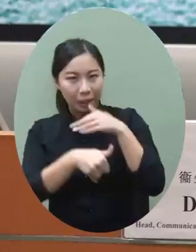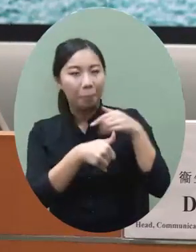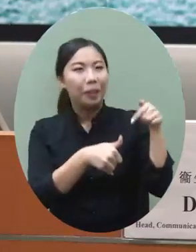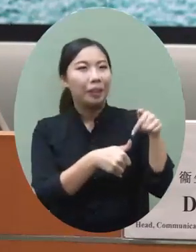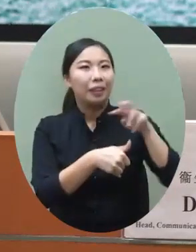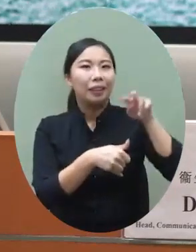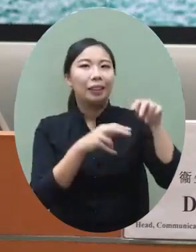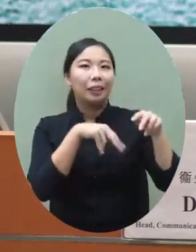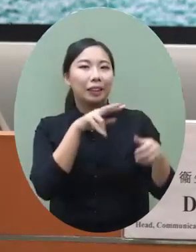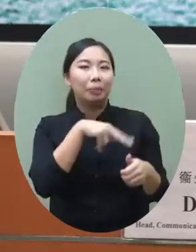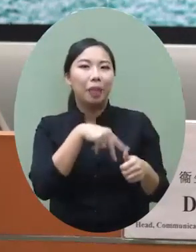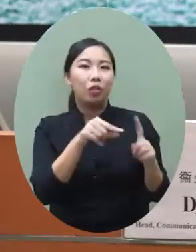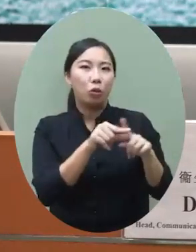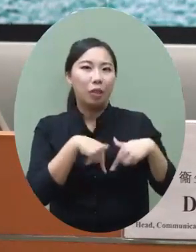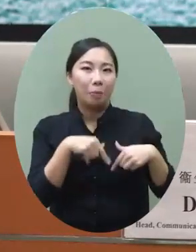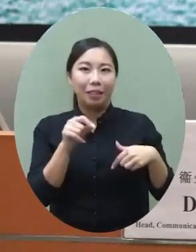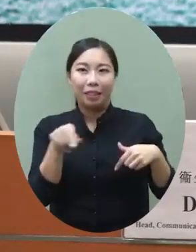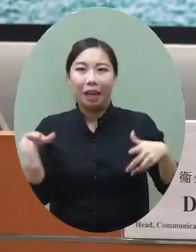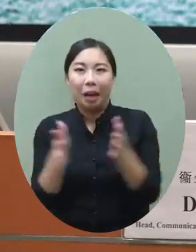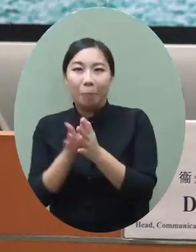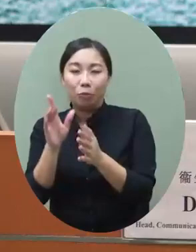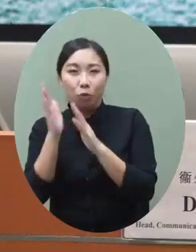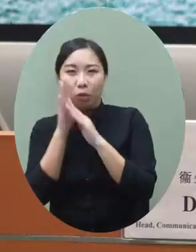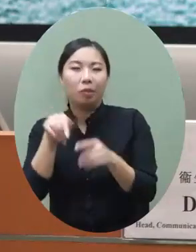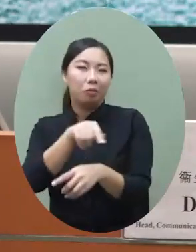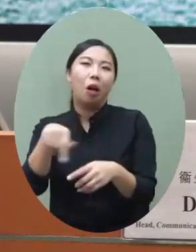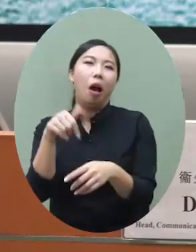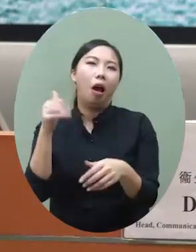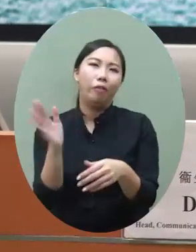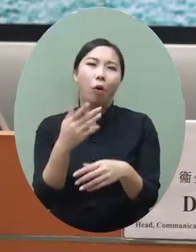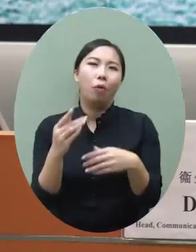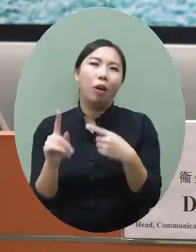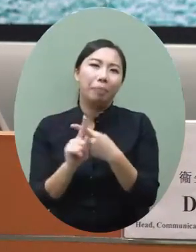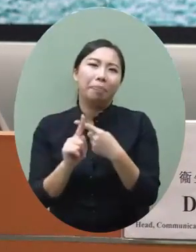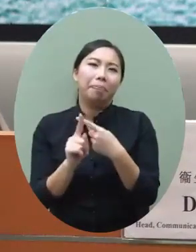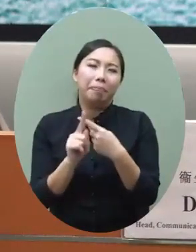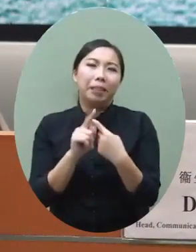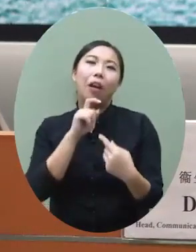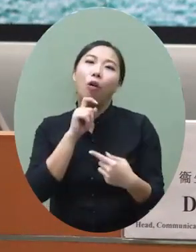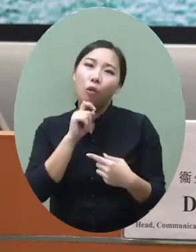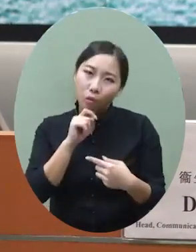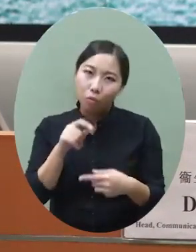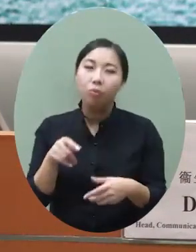live together. In case the close contact become a case, so